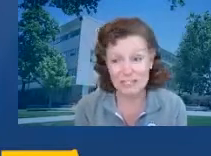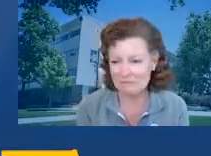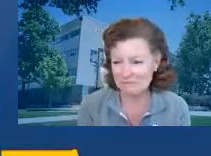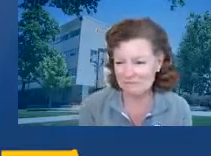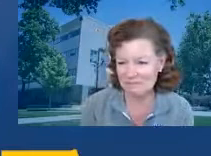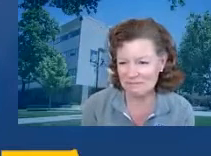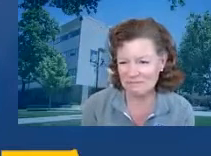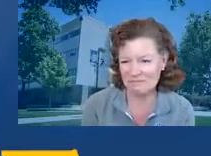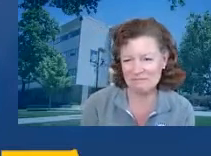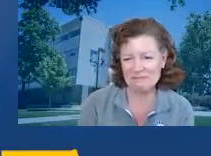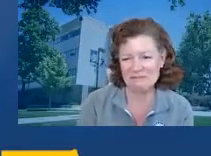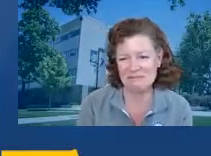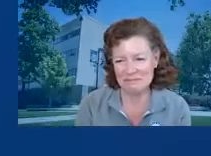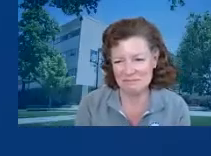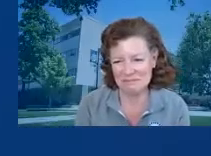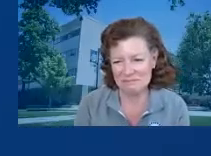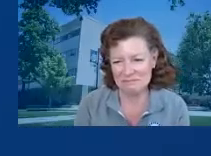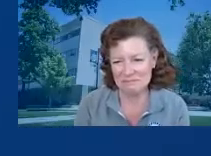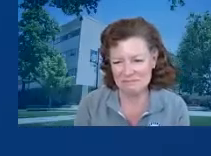Virginia.